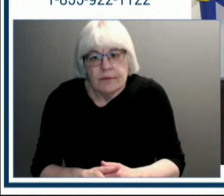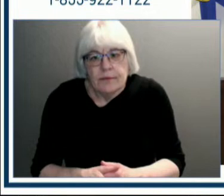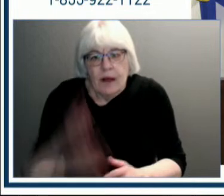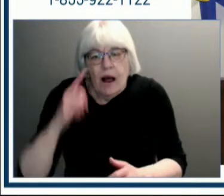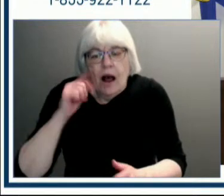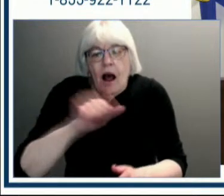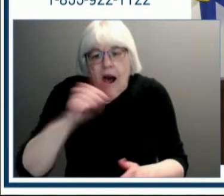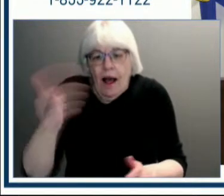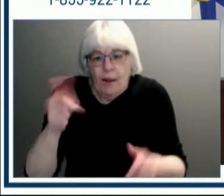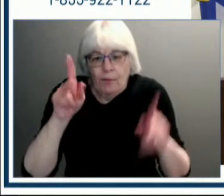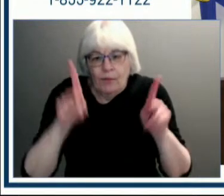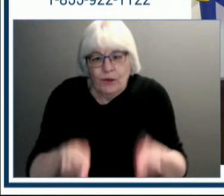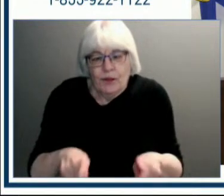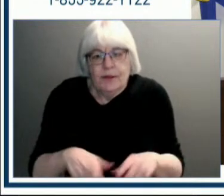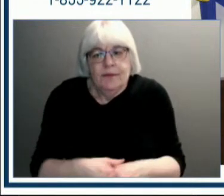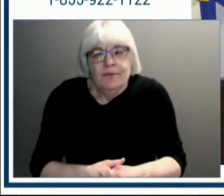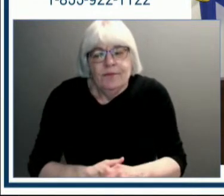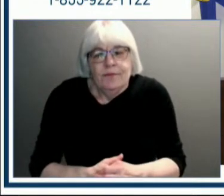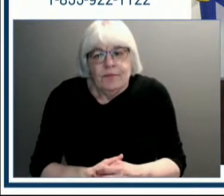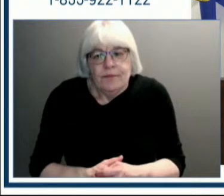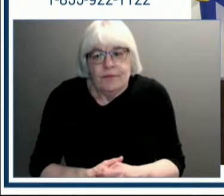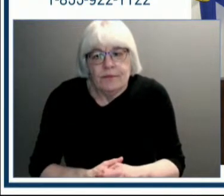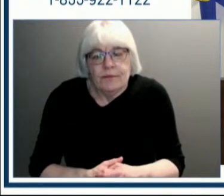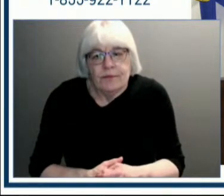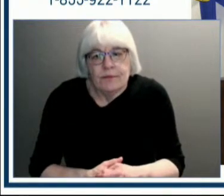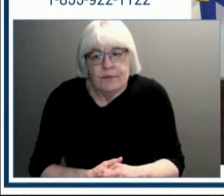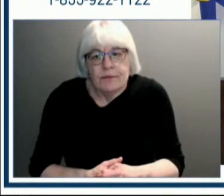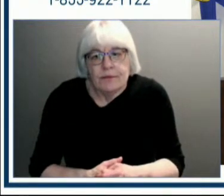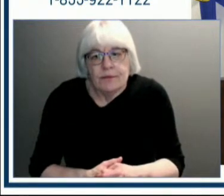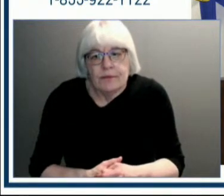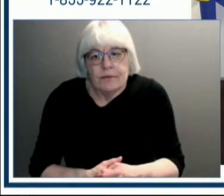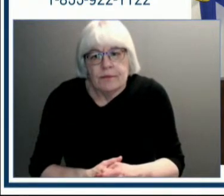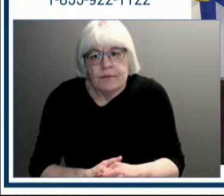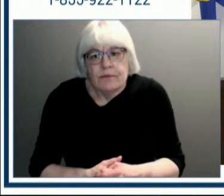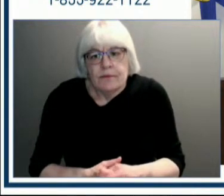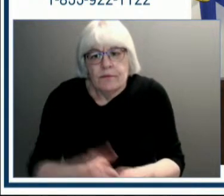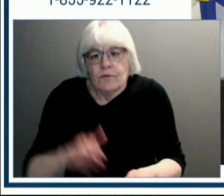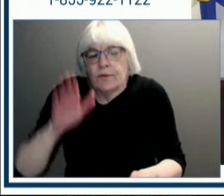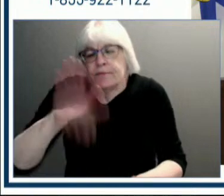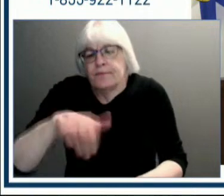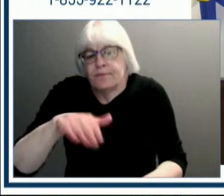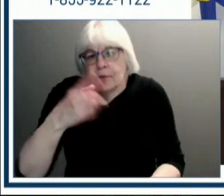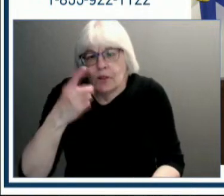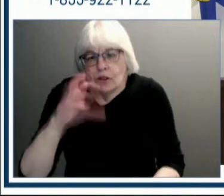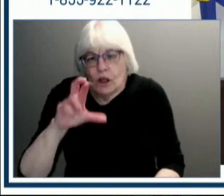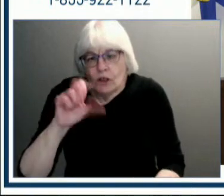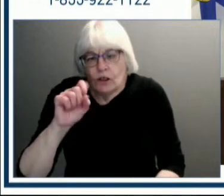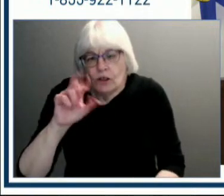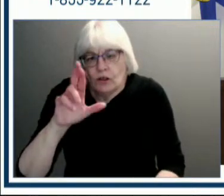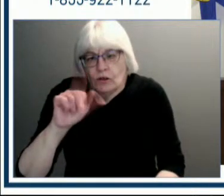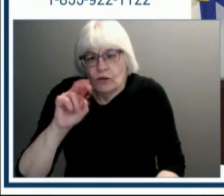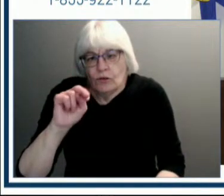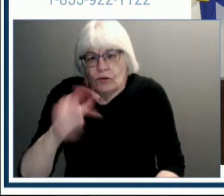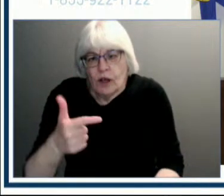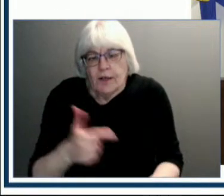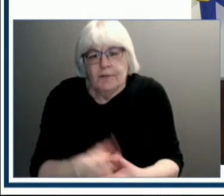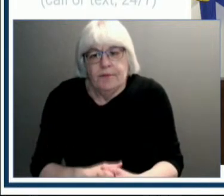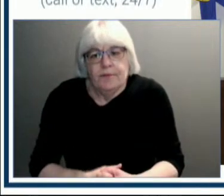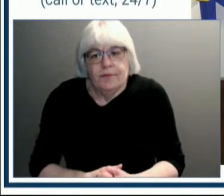Okay. Dr. Strang, in terms of the 45 who are